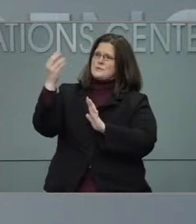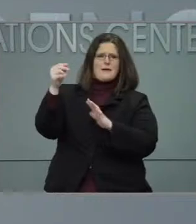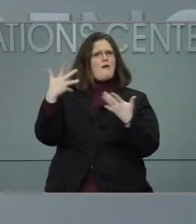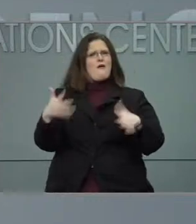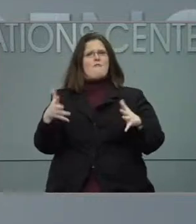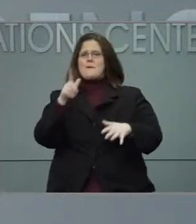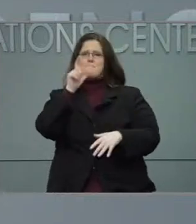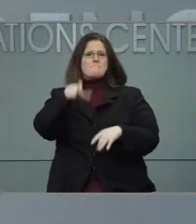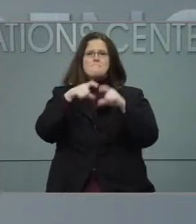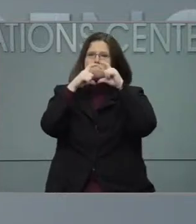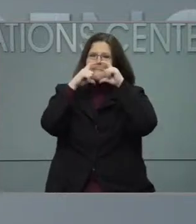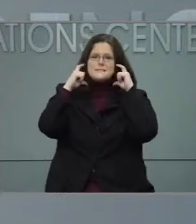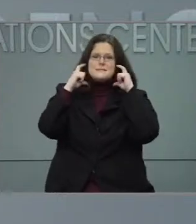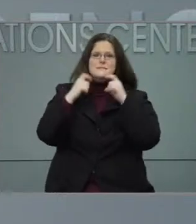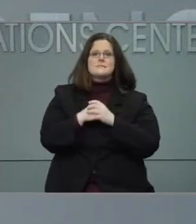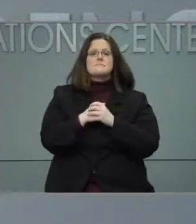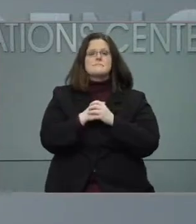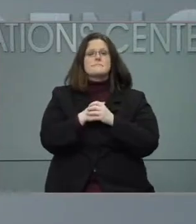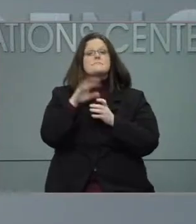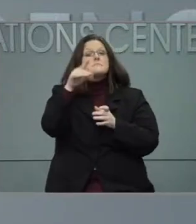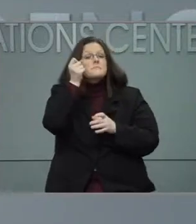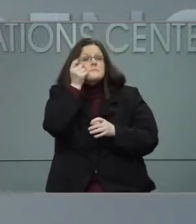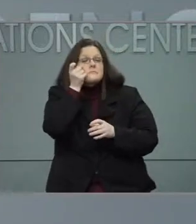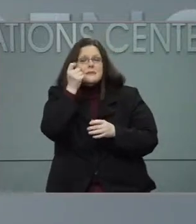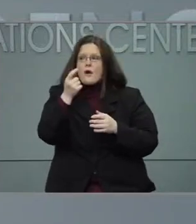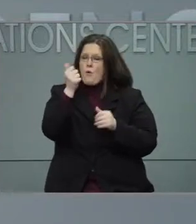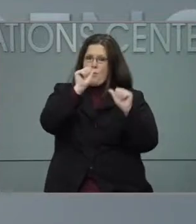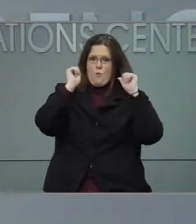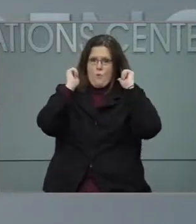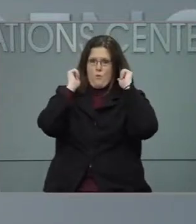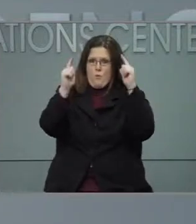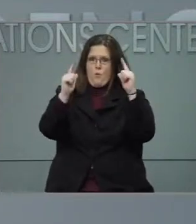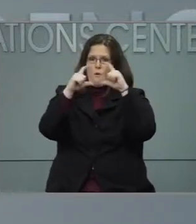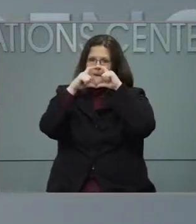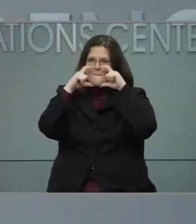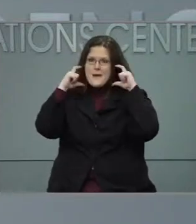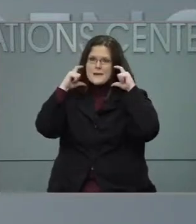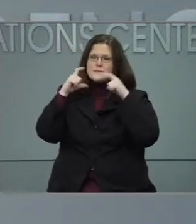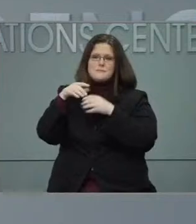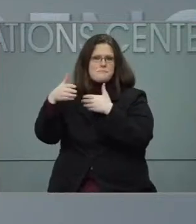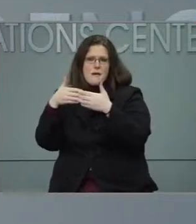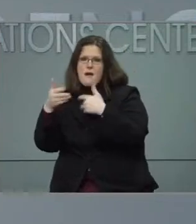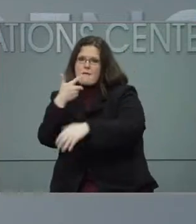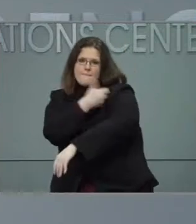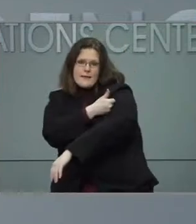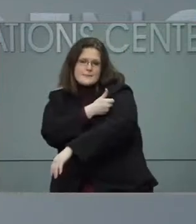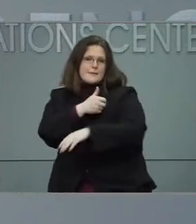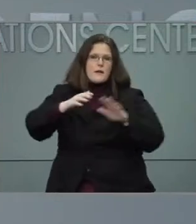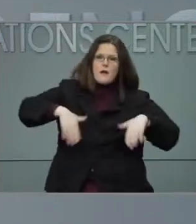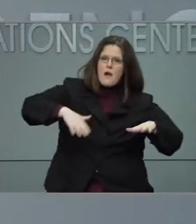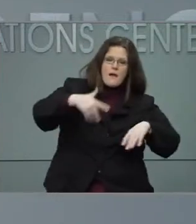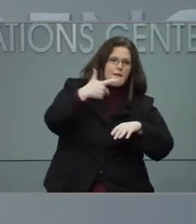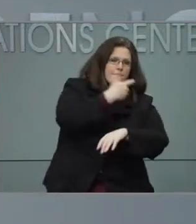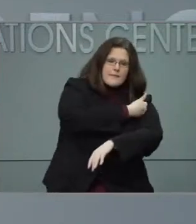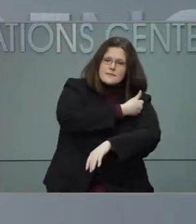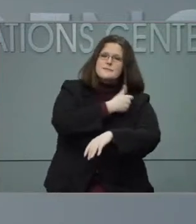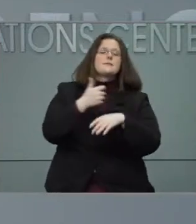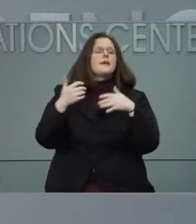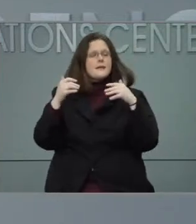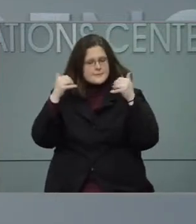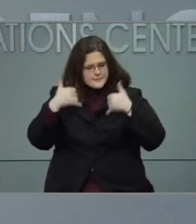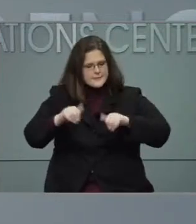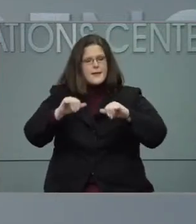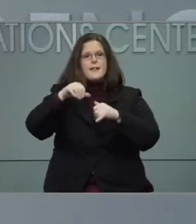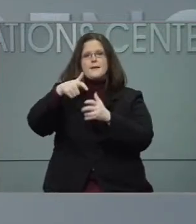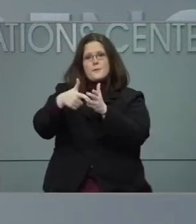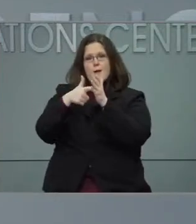they are in an indoor public setting. That's where our second goal comes in. Once at least